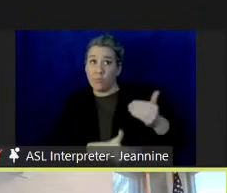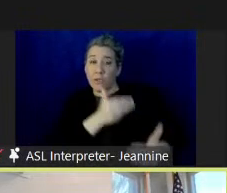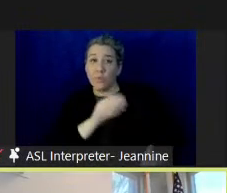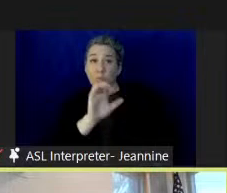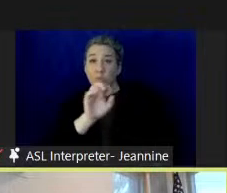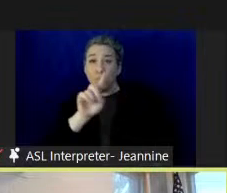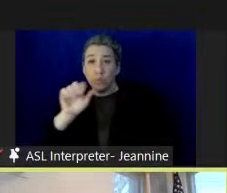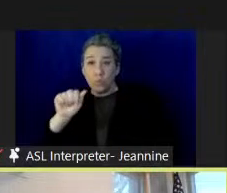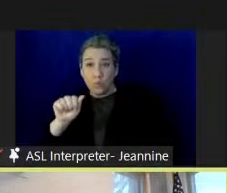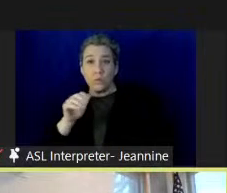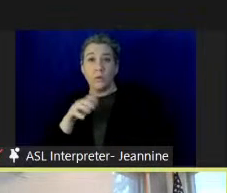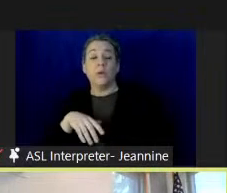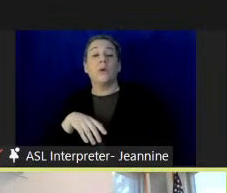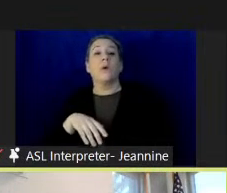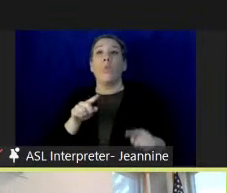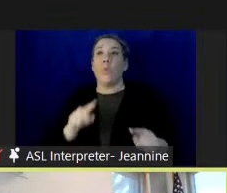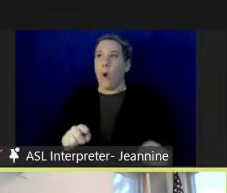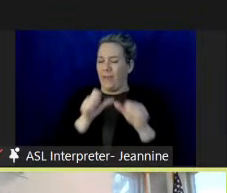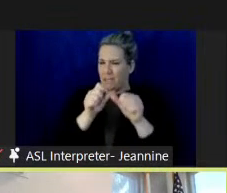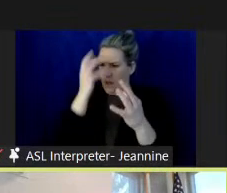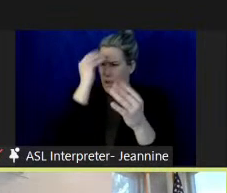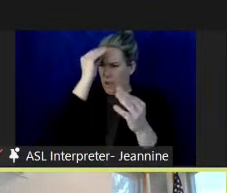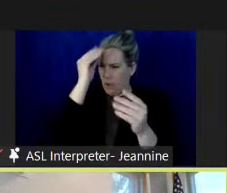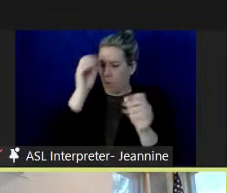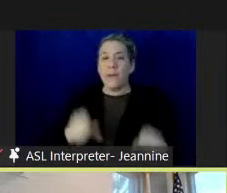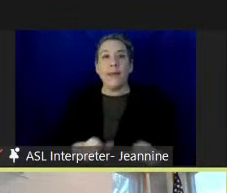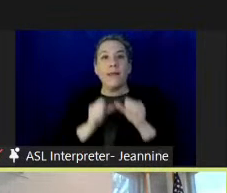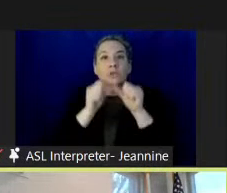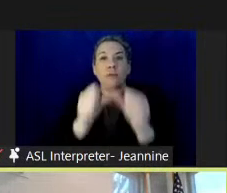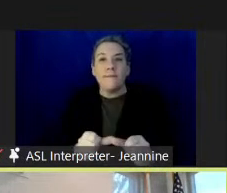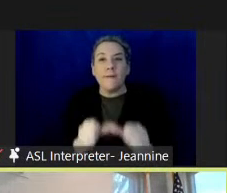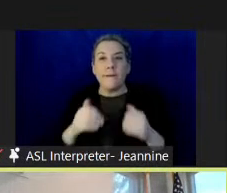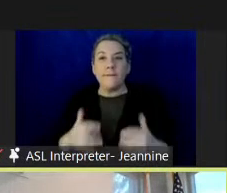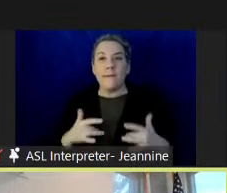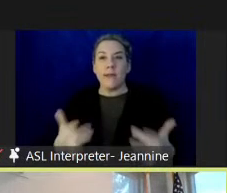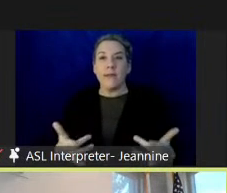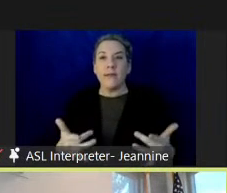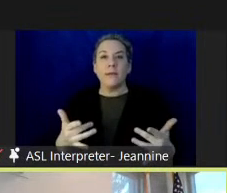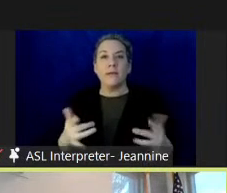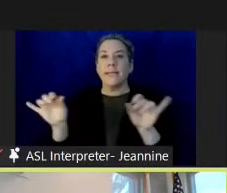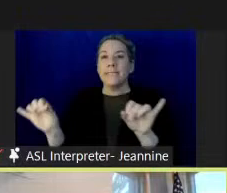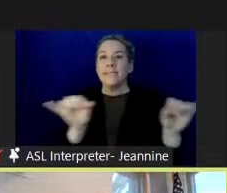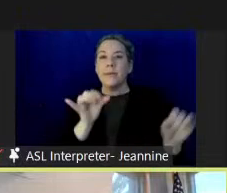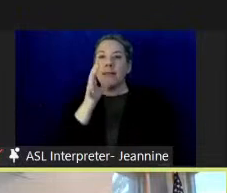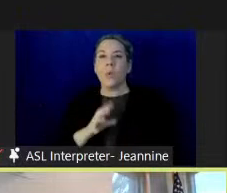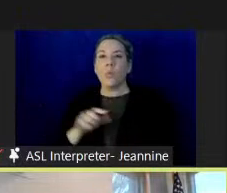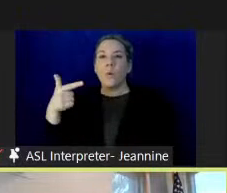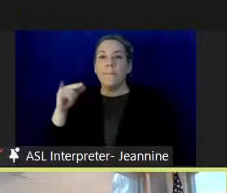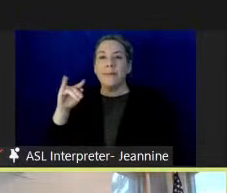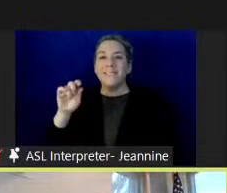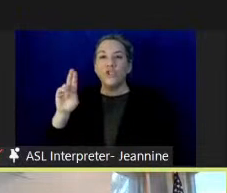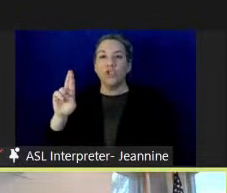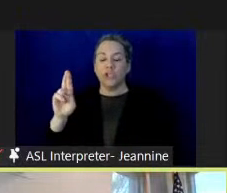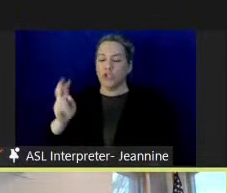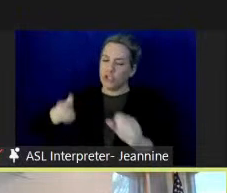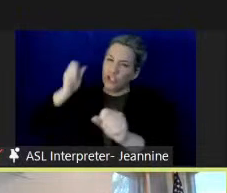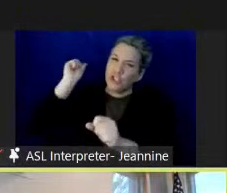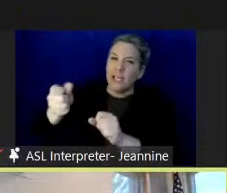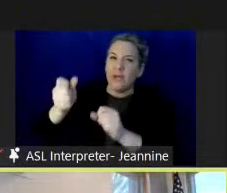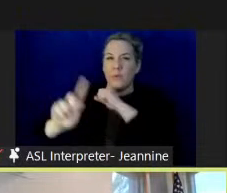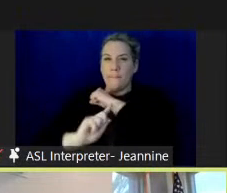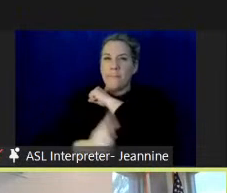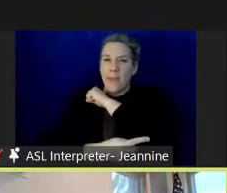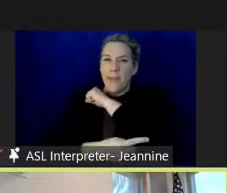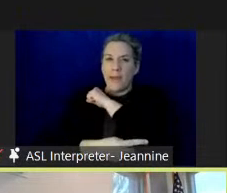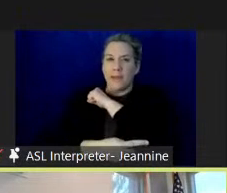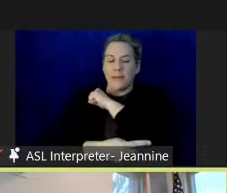continuing to think through our OODA loop process, we can survive the event. Similarly, what Ginger did by striking that individual with her hand purse.